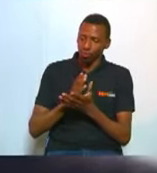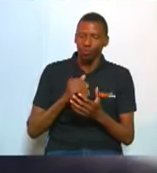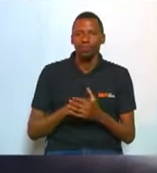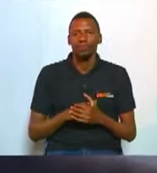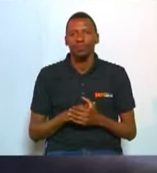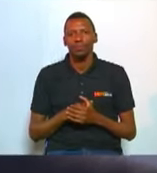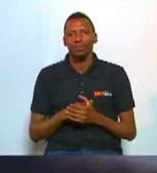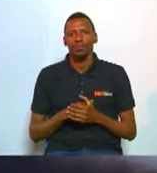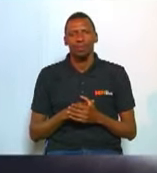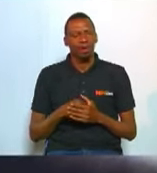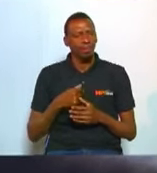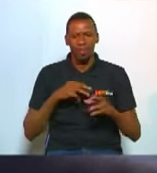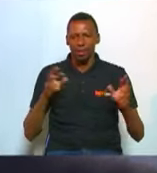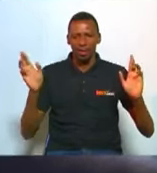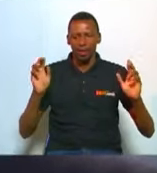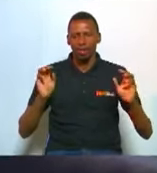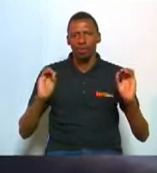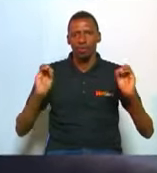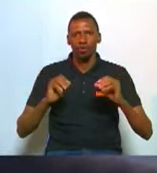Exactly. I am not ready.